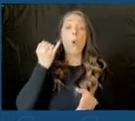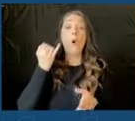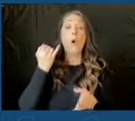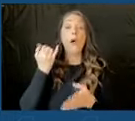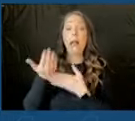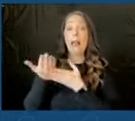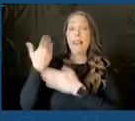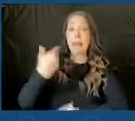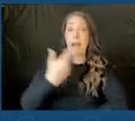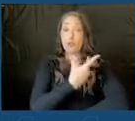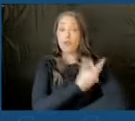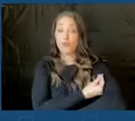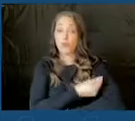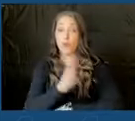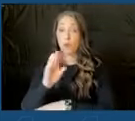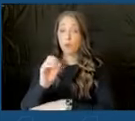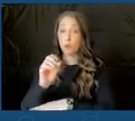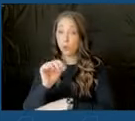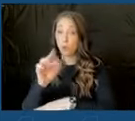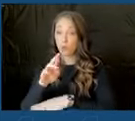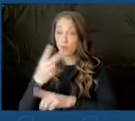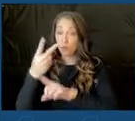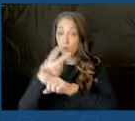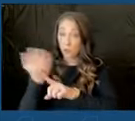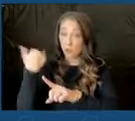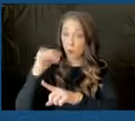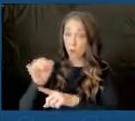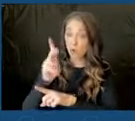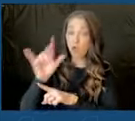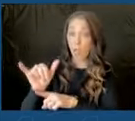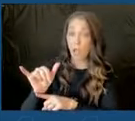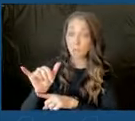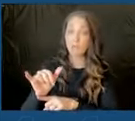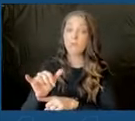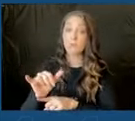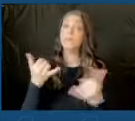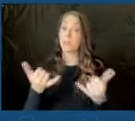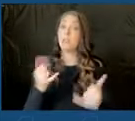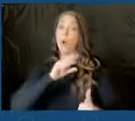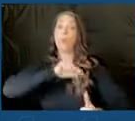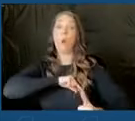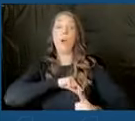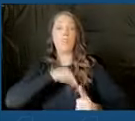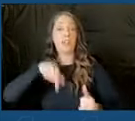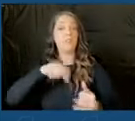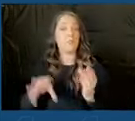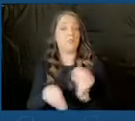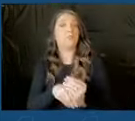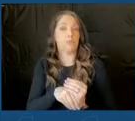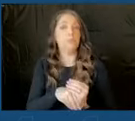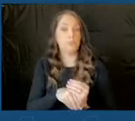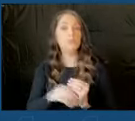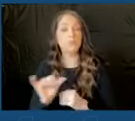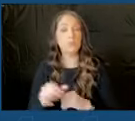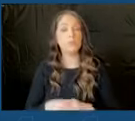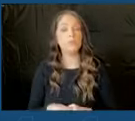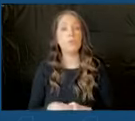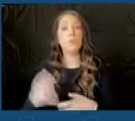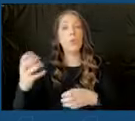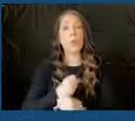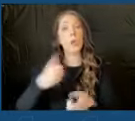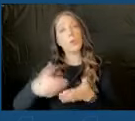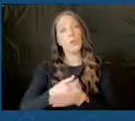last booster 2 months ago, early July, you are now eligible to get this one as well. So get the new Omicron